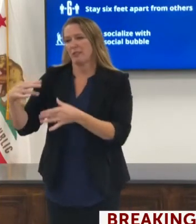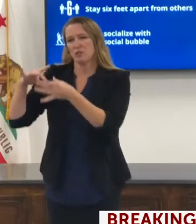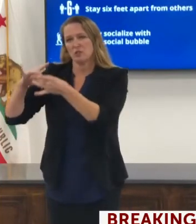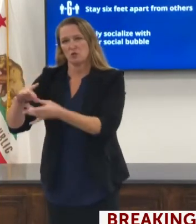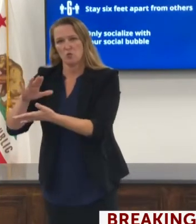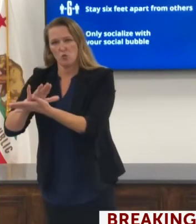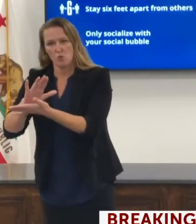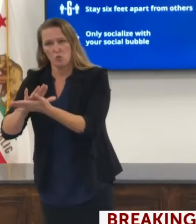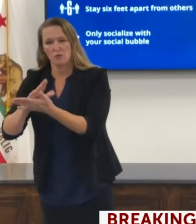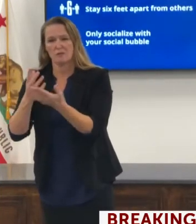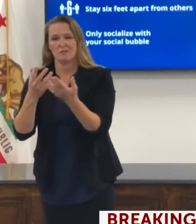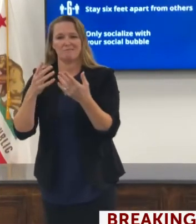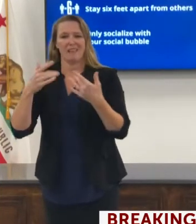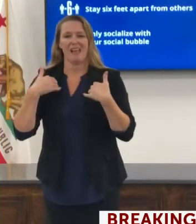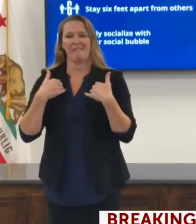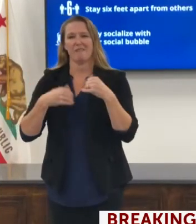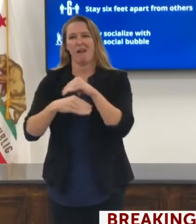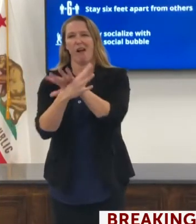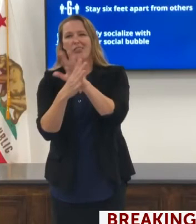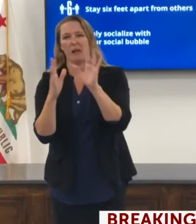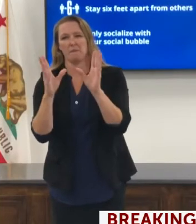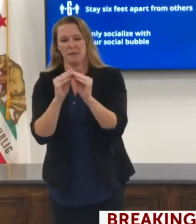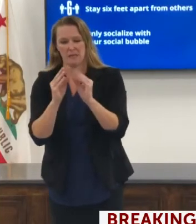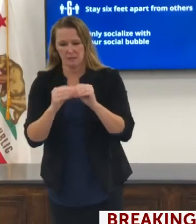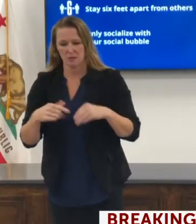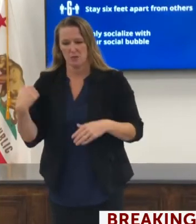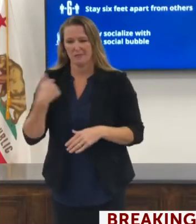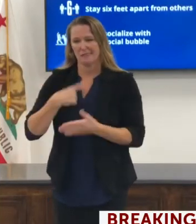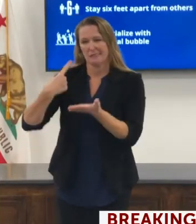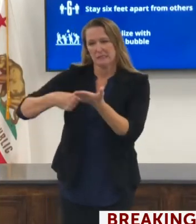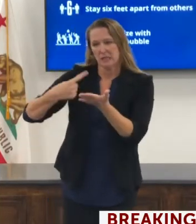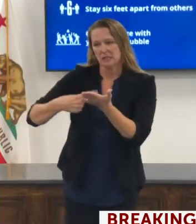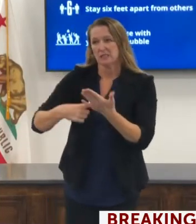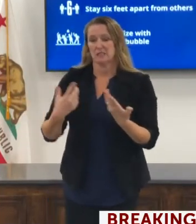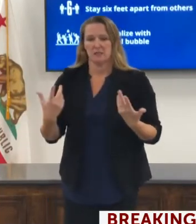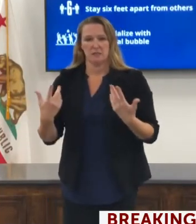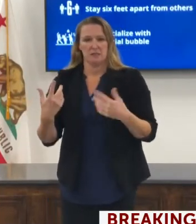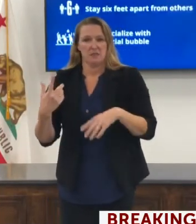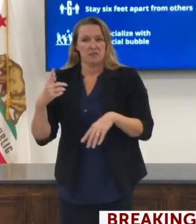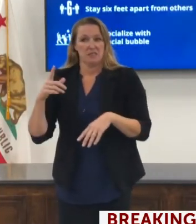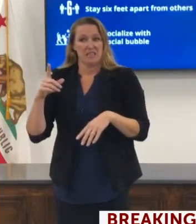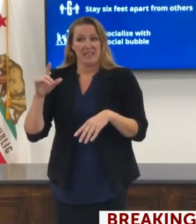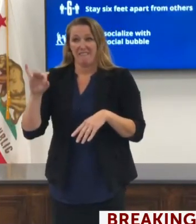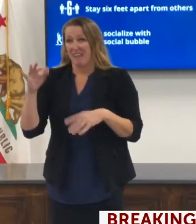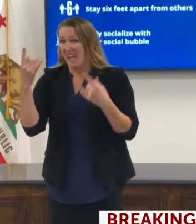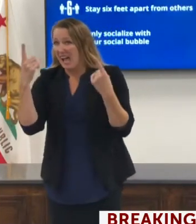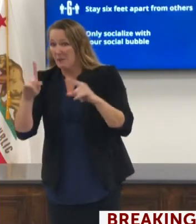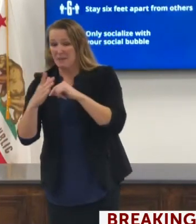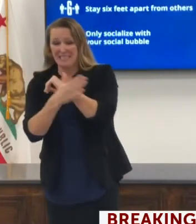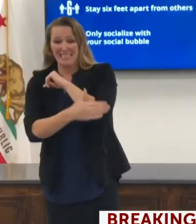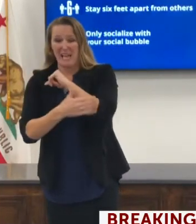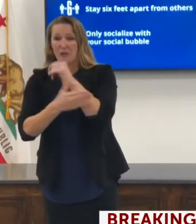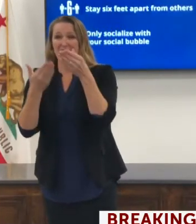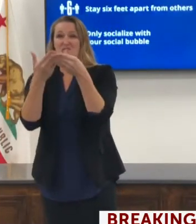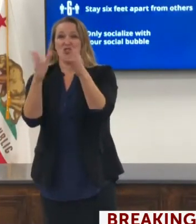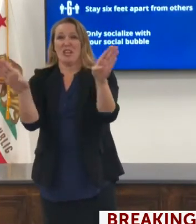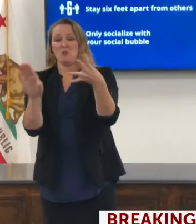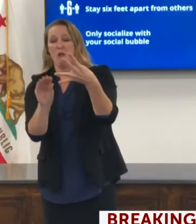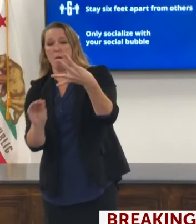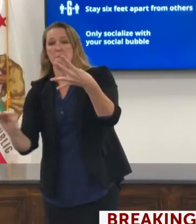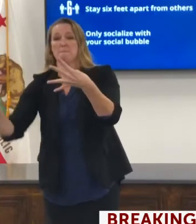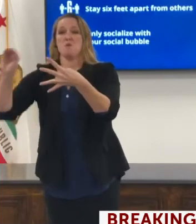we move back? Should we have more restrictive conditions within the county? Then each local